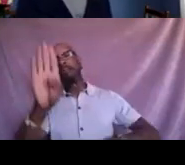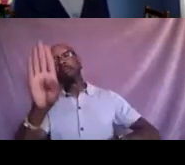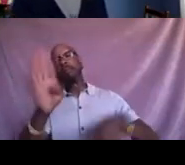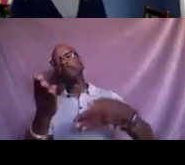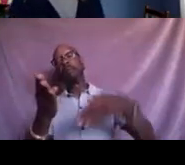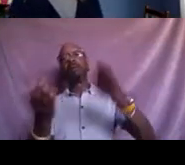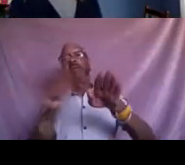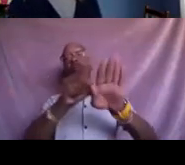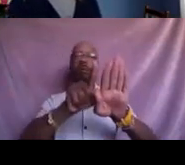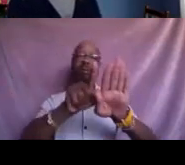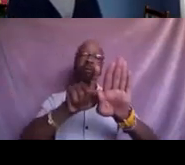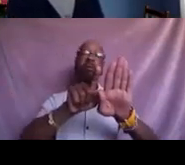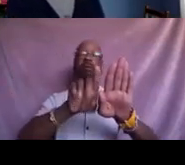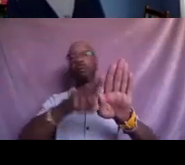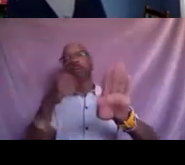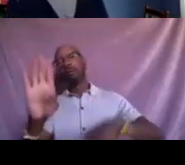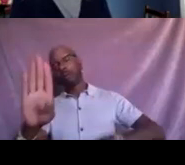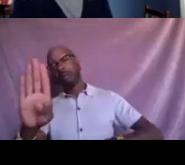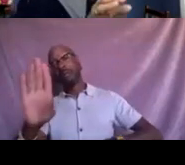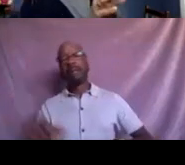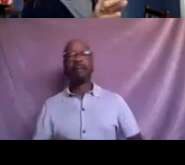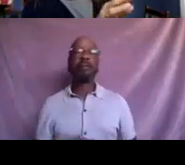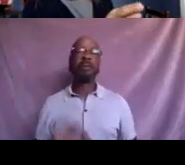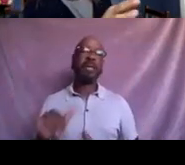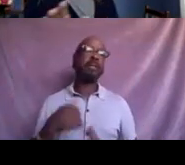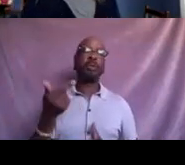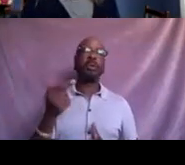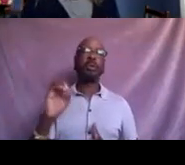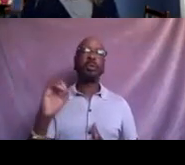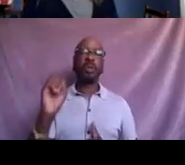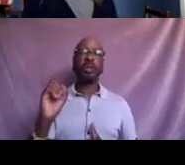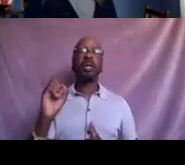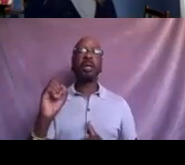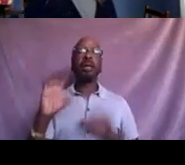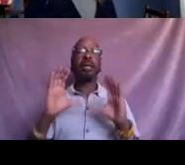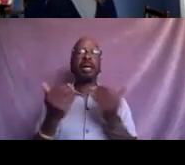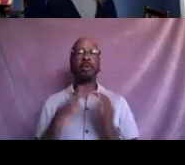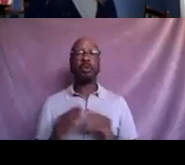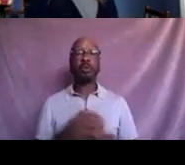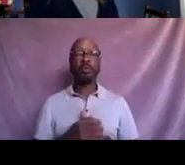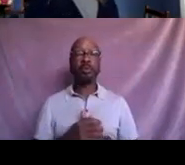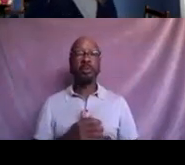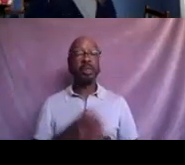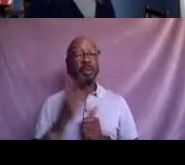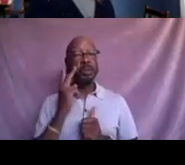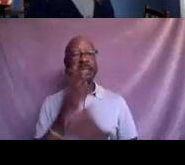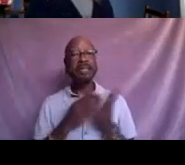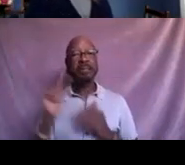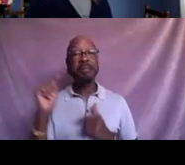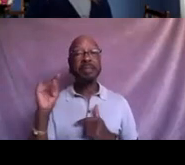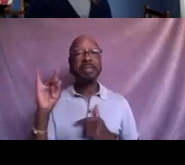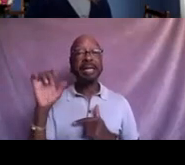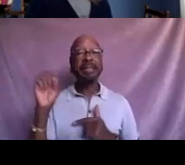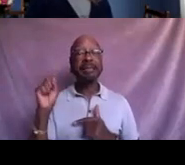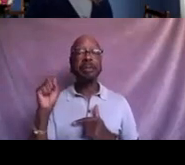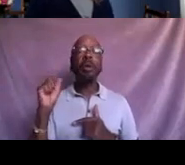And so when you get to Google Classroom, this is the Google Classroom homepage. This is where, again, you might see some tiles here. All of your classes